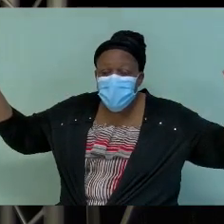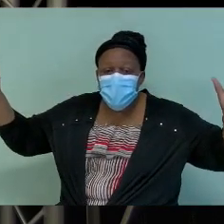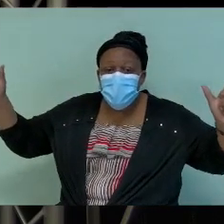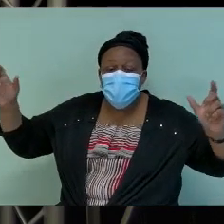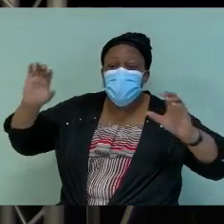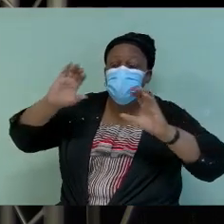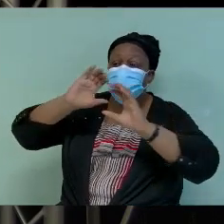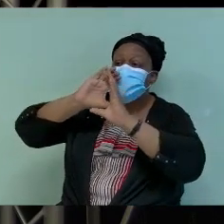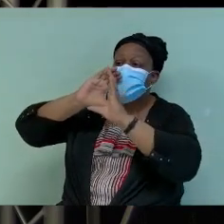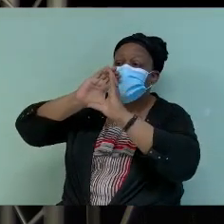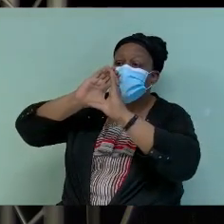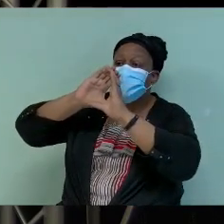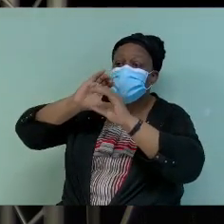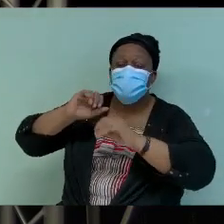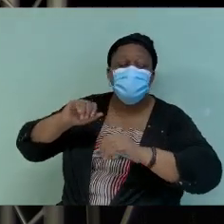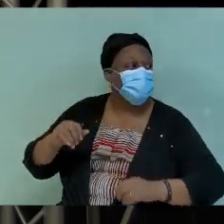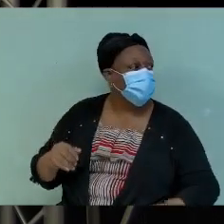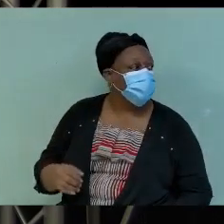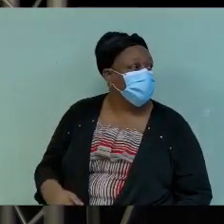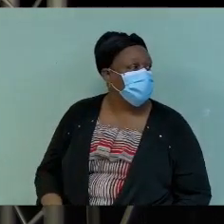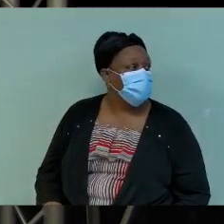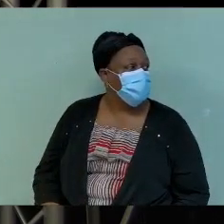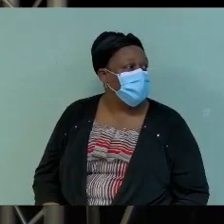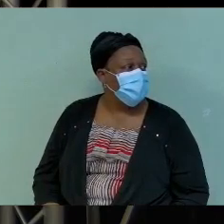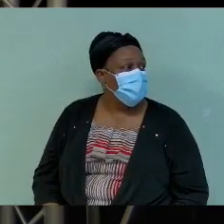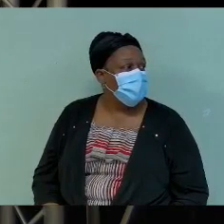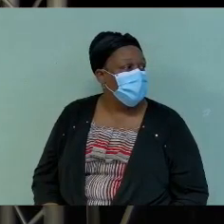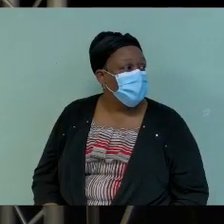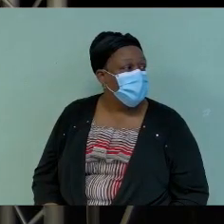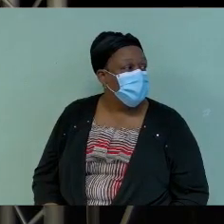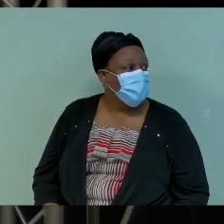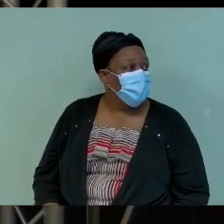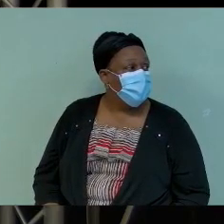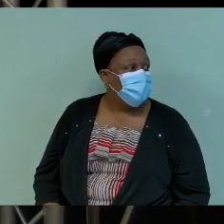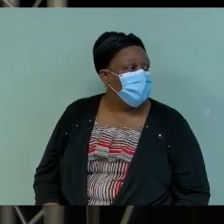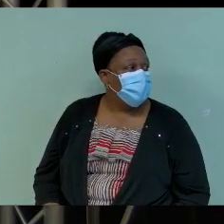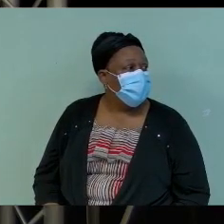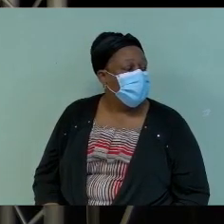Avery Muscall, and he stated,